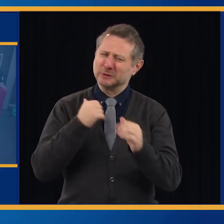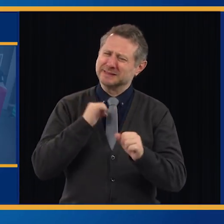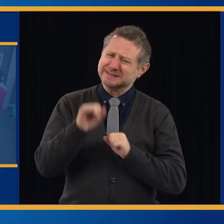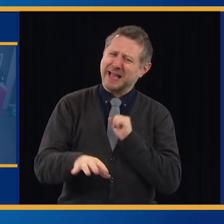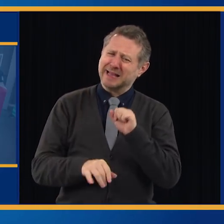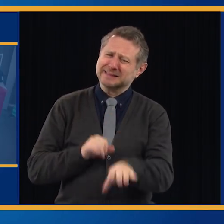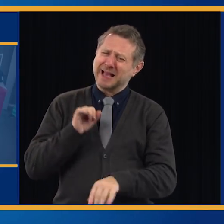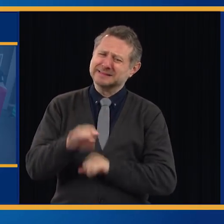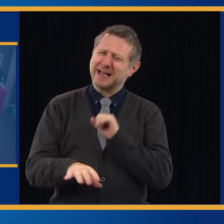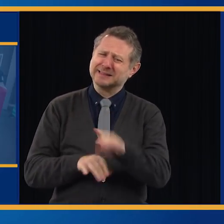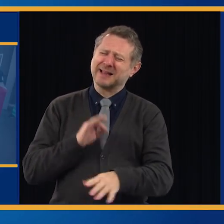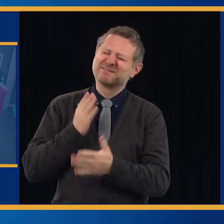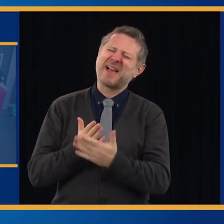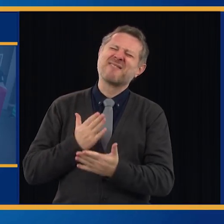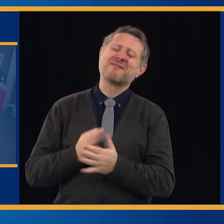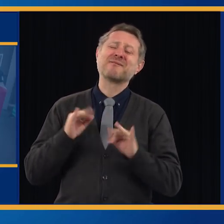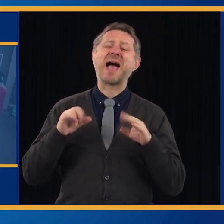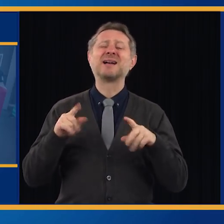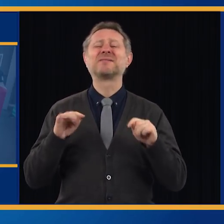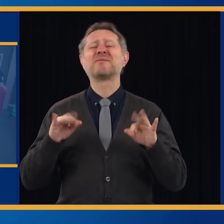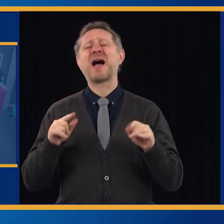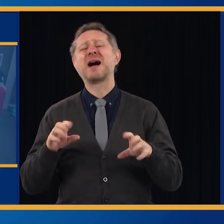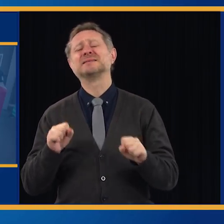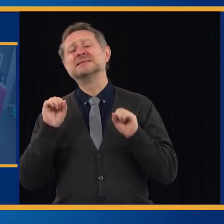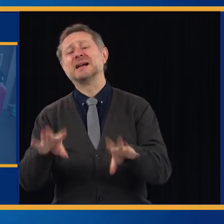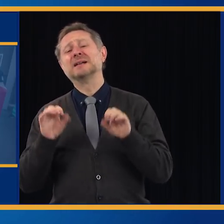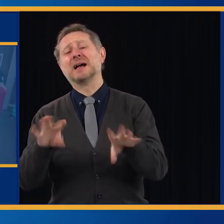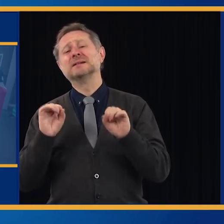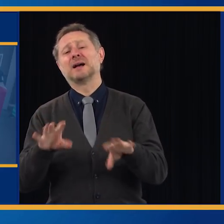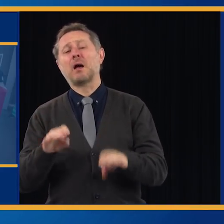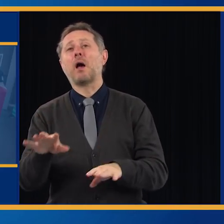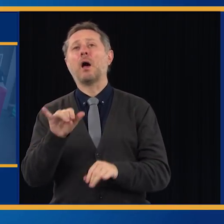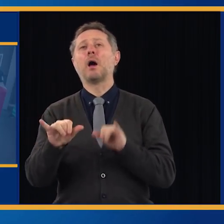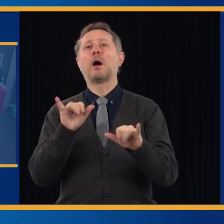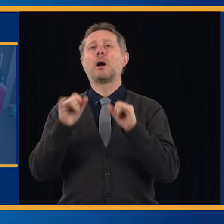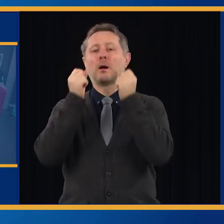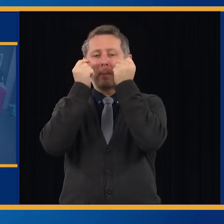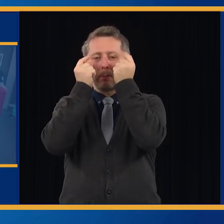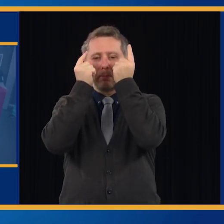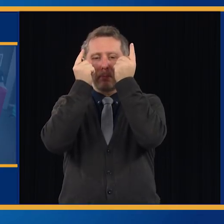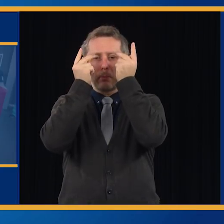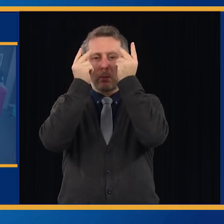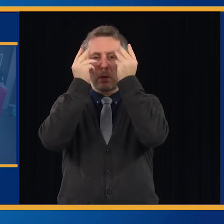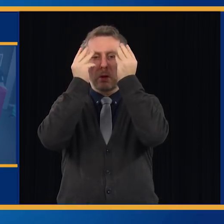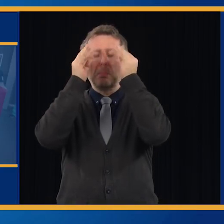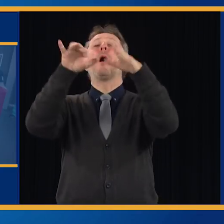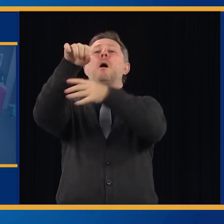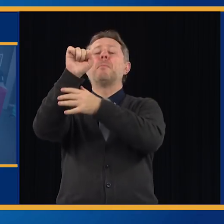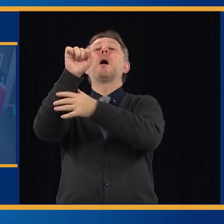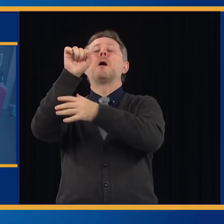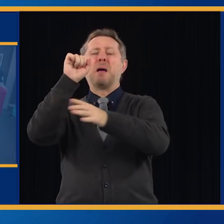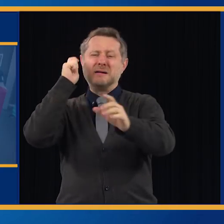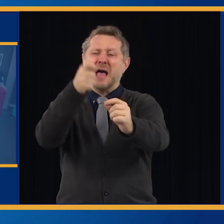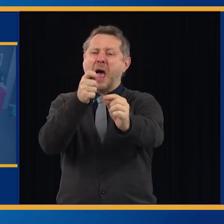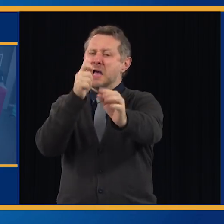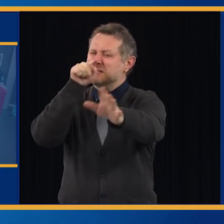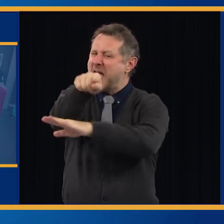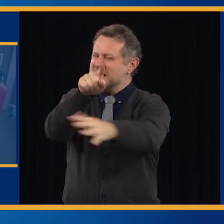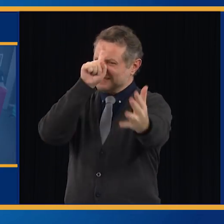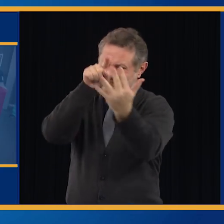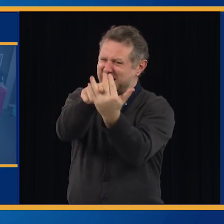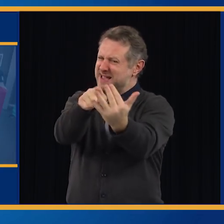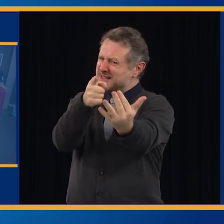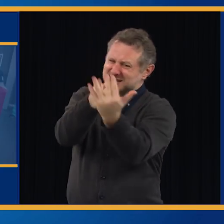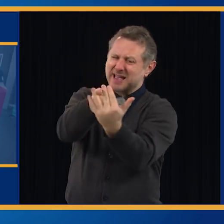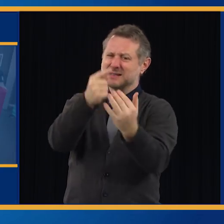them the facts, give them the facts, so they understand why. That worked. Second nightmare was,